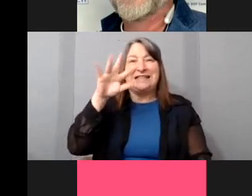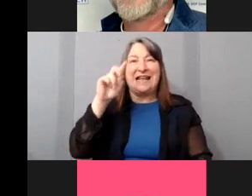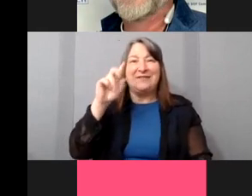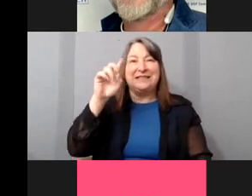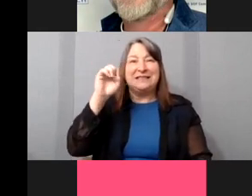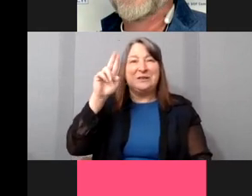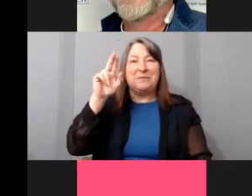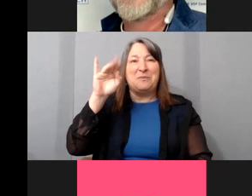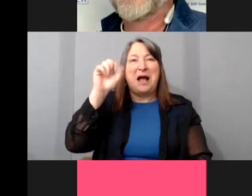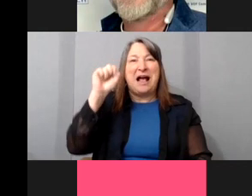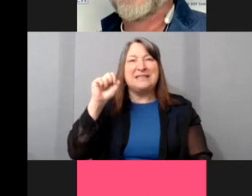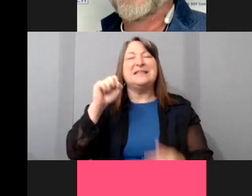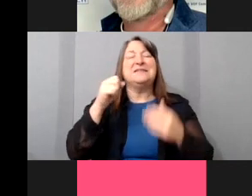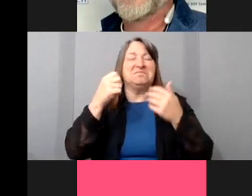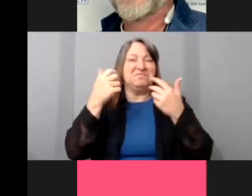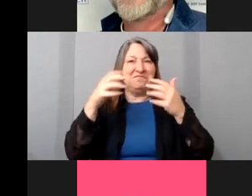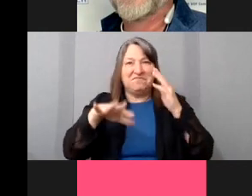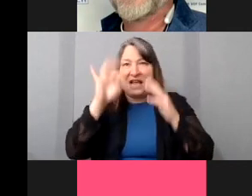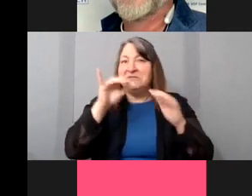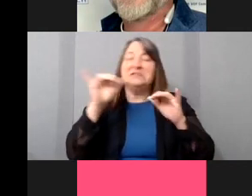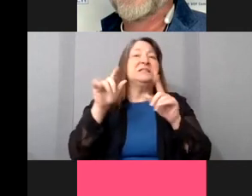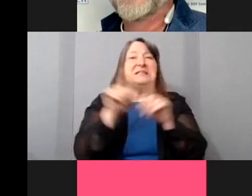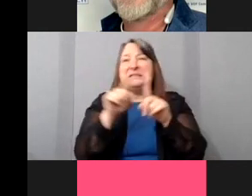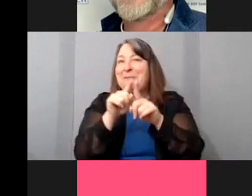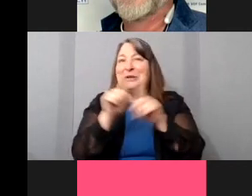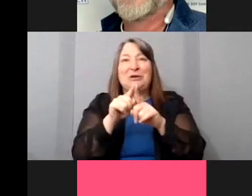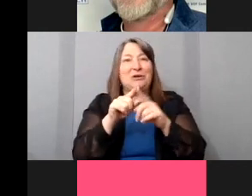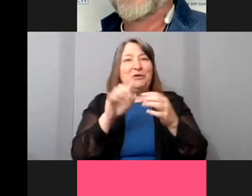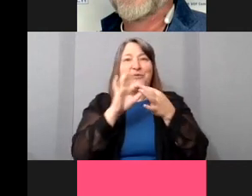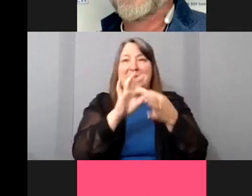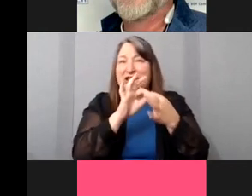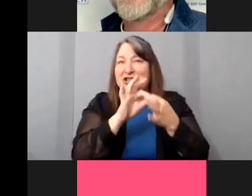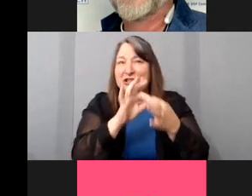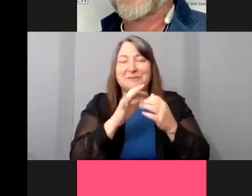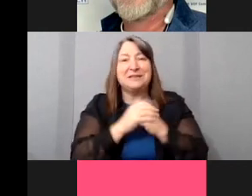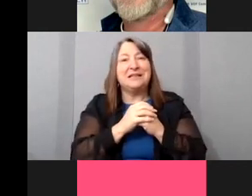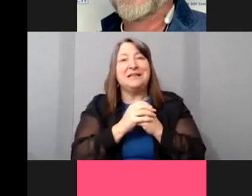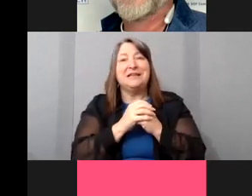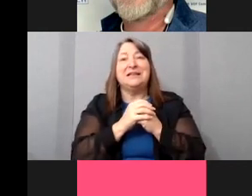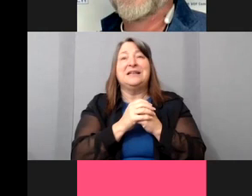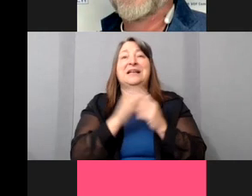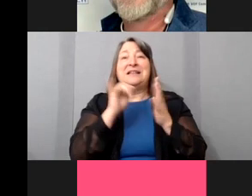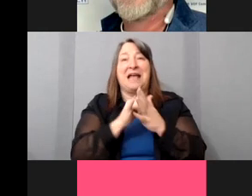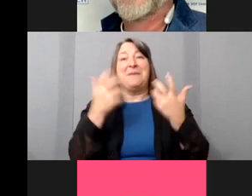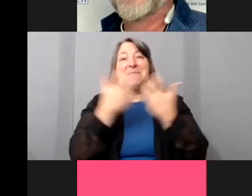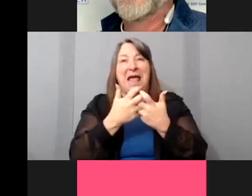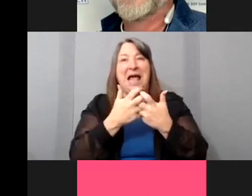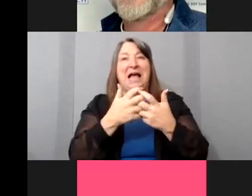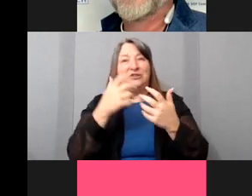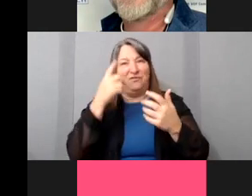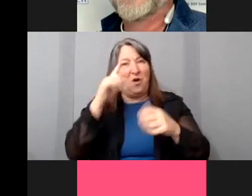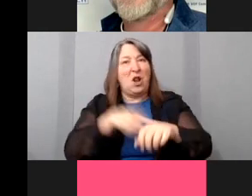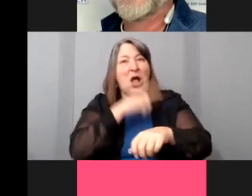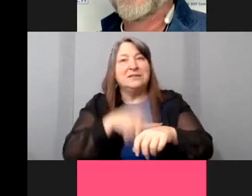between the number of kind of proven practices a program is doing and things like match longevity or even youth